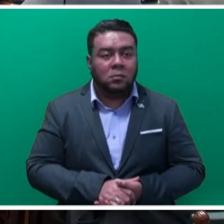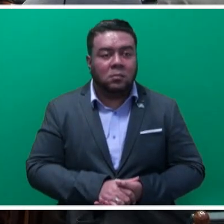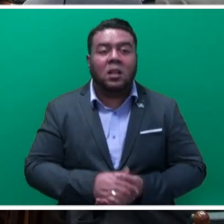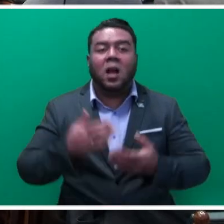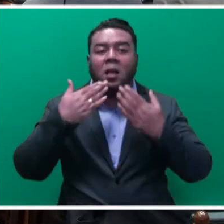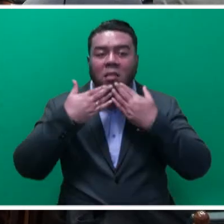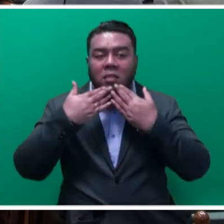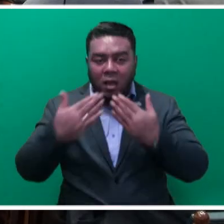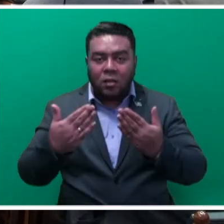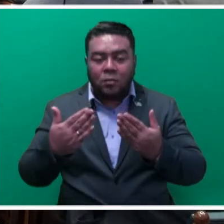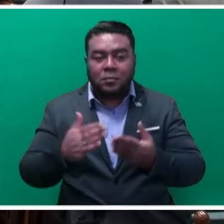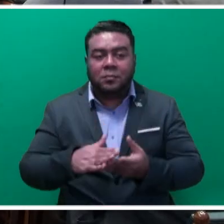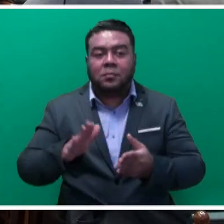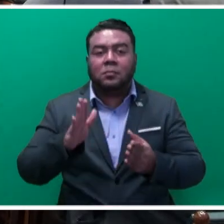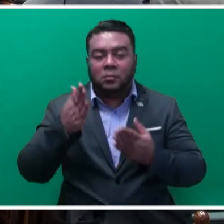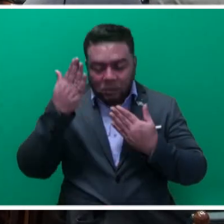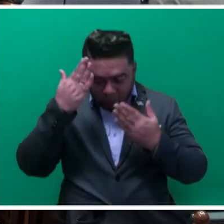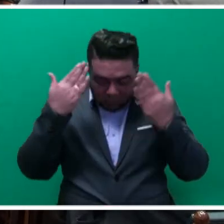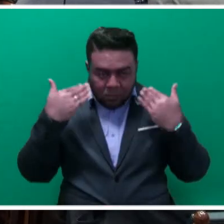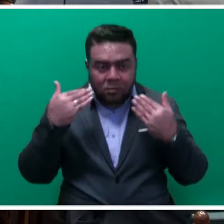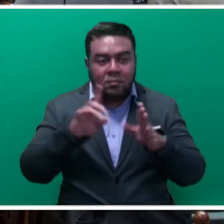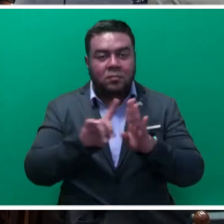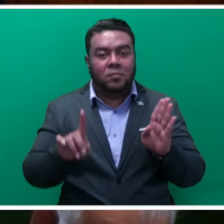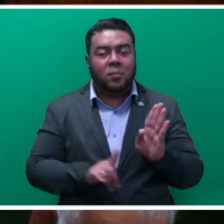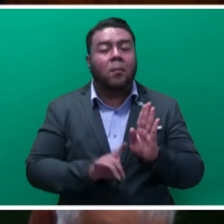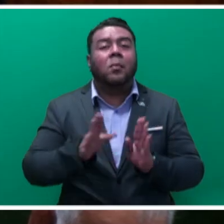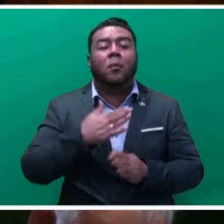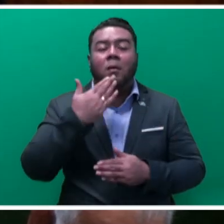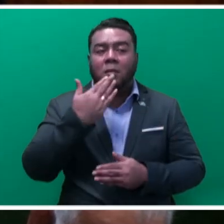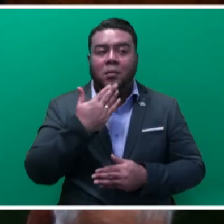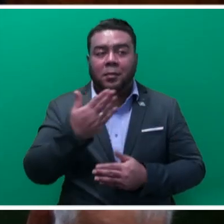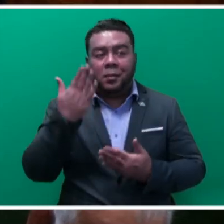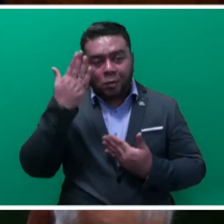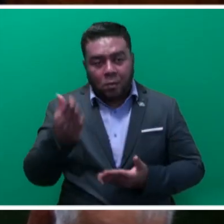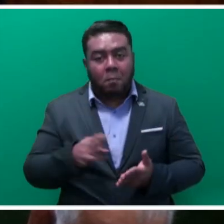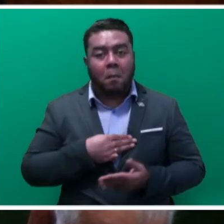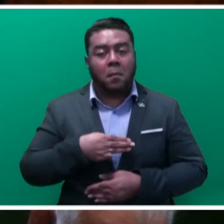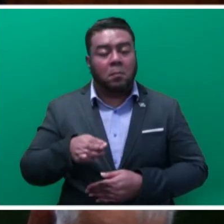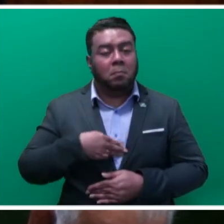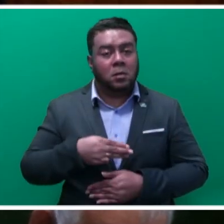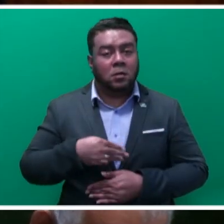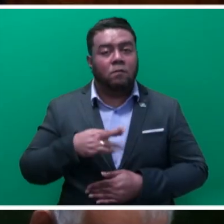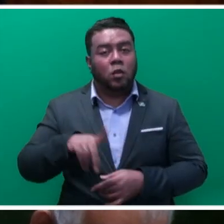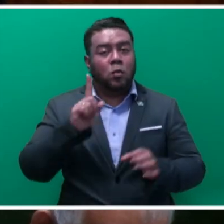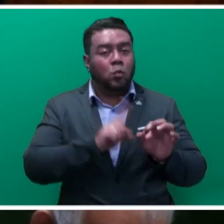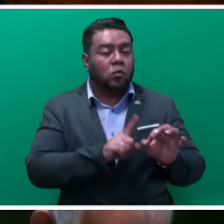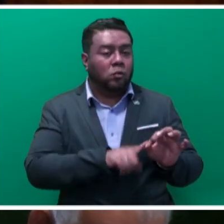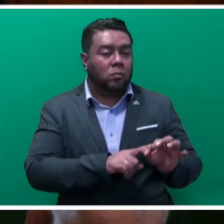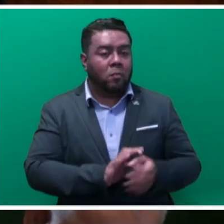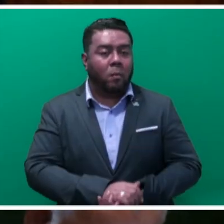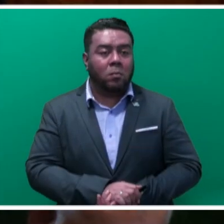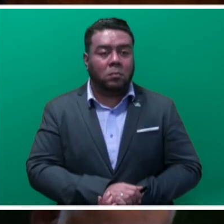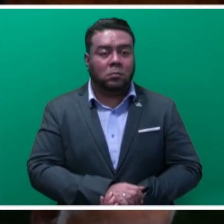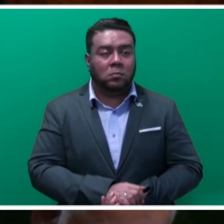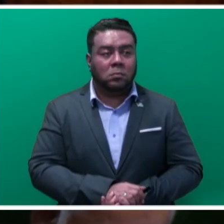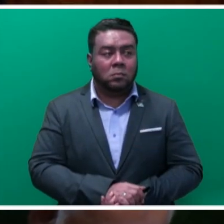Thank you, Madam Deputy Speaker, and I thank the Honourable Member for the question.